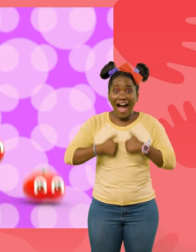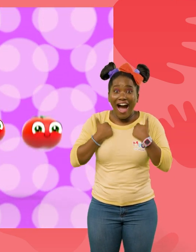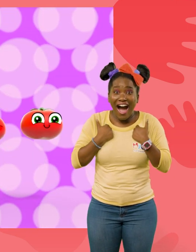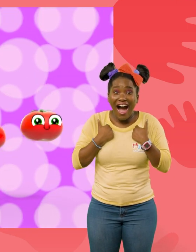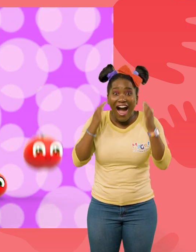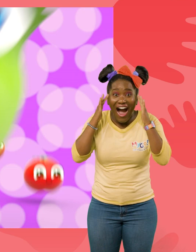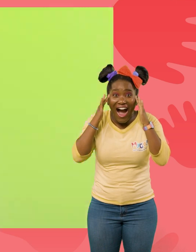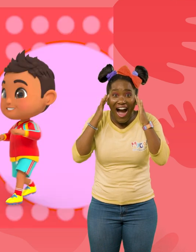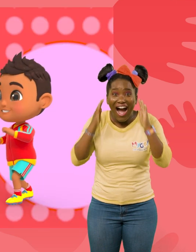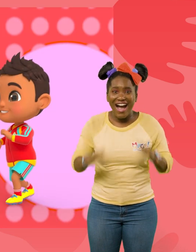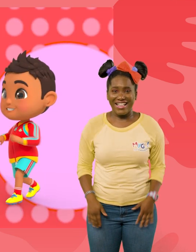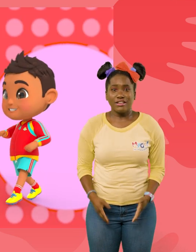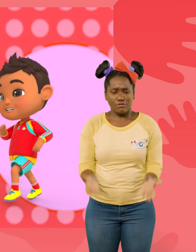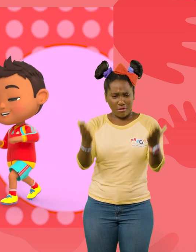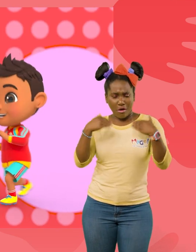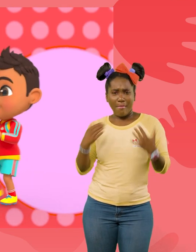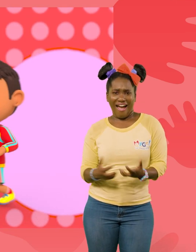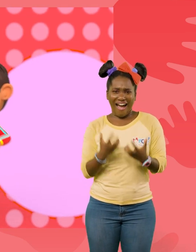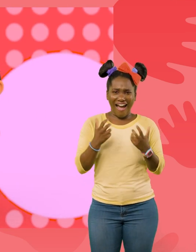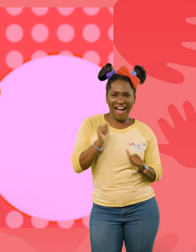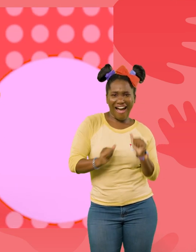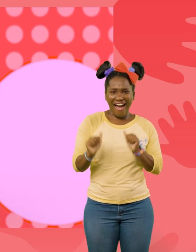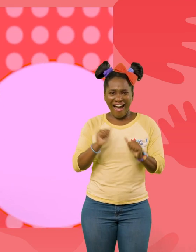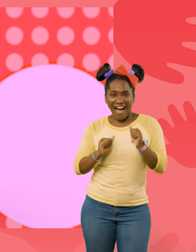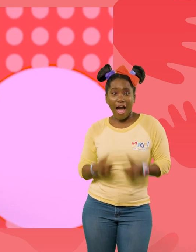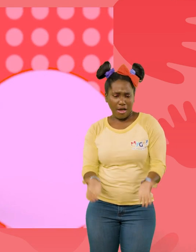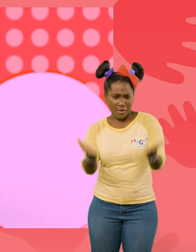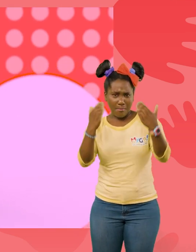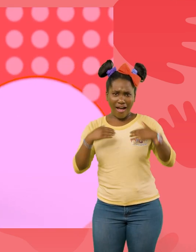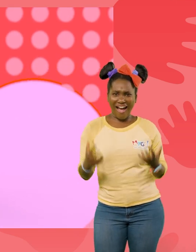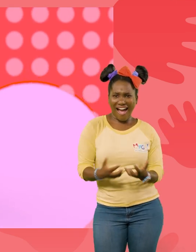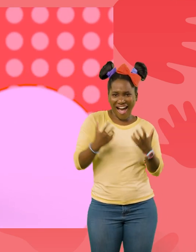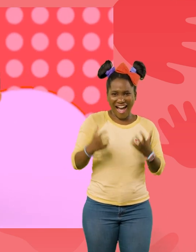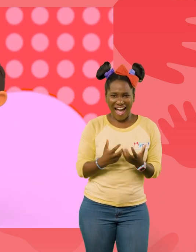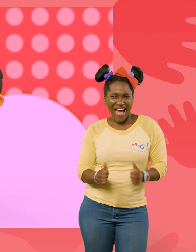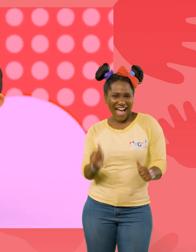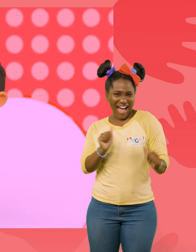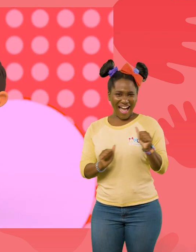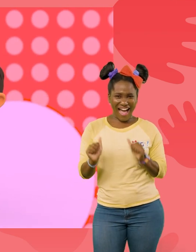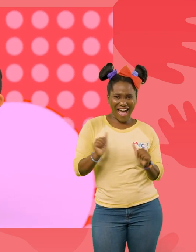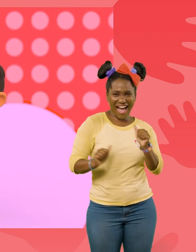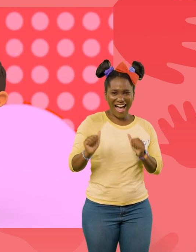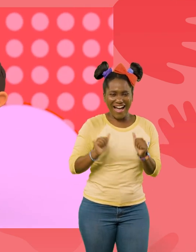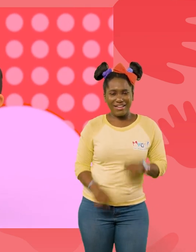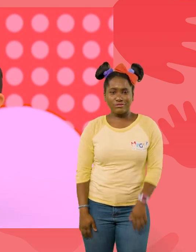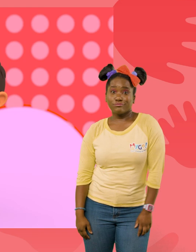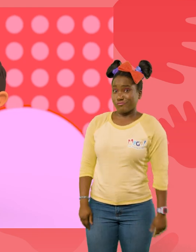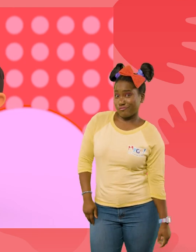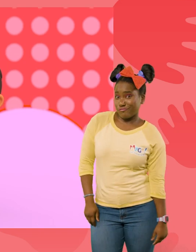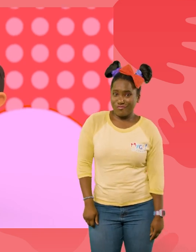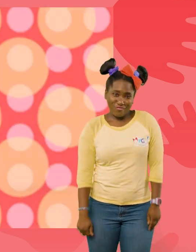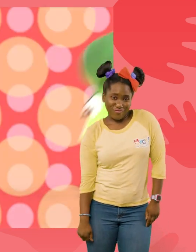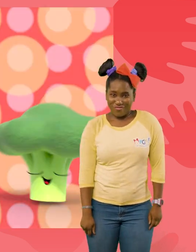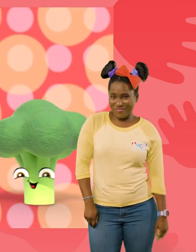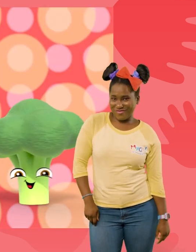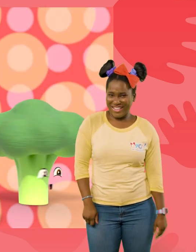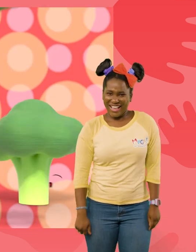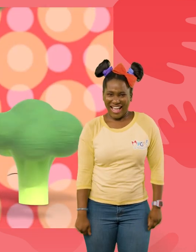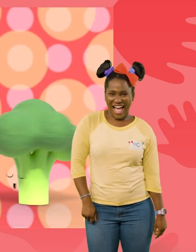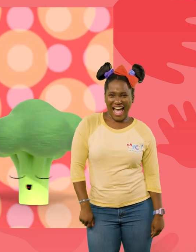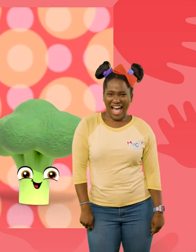salad come alive. Let's do the salad salsa. Let's do the salad salsa.